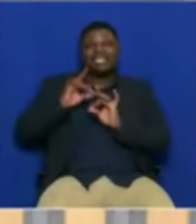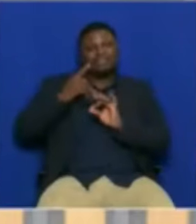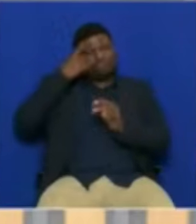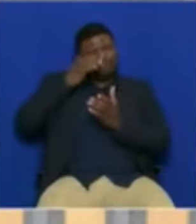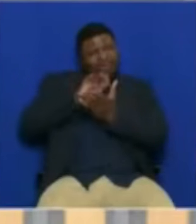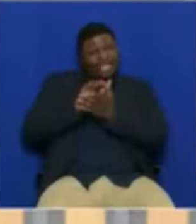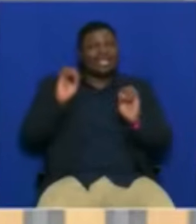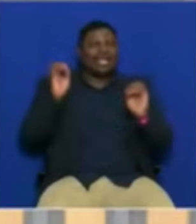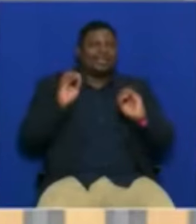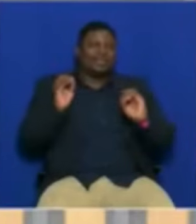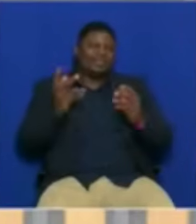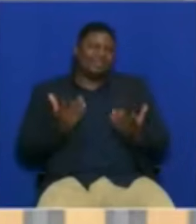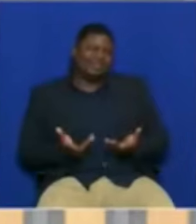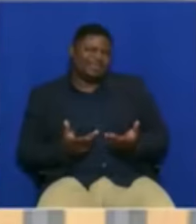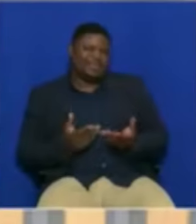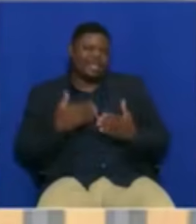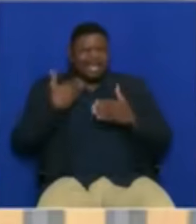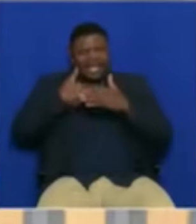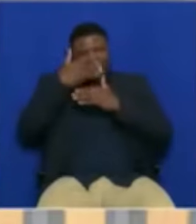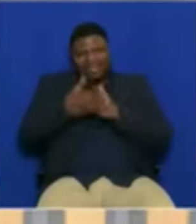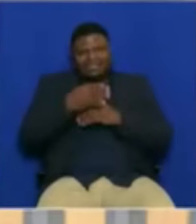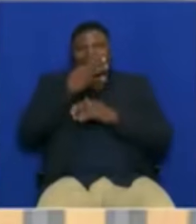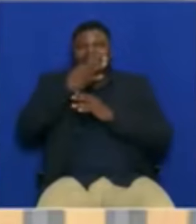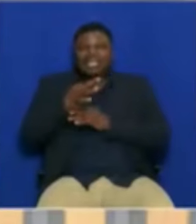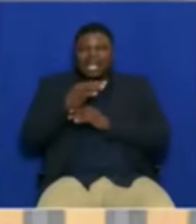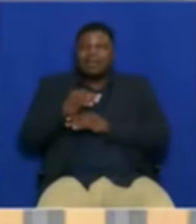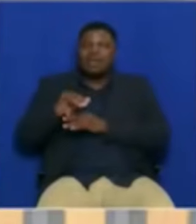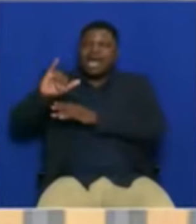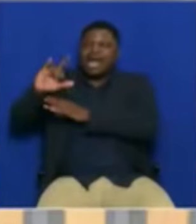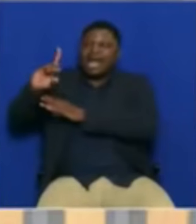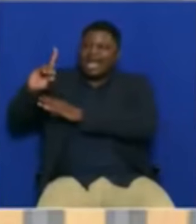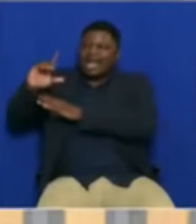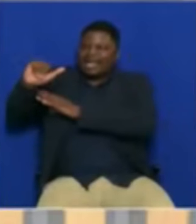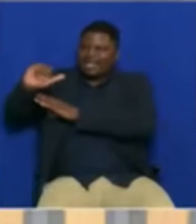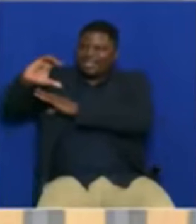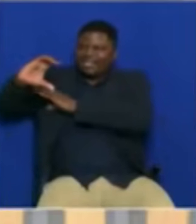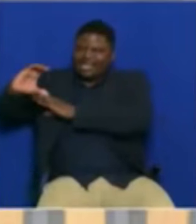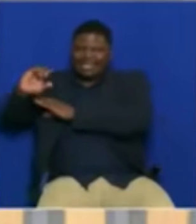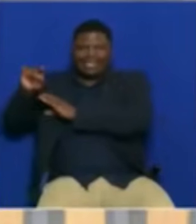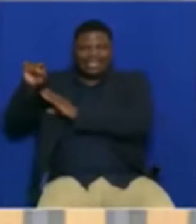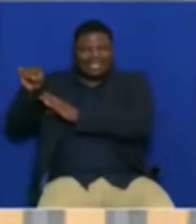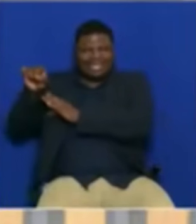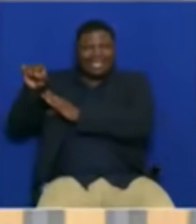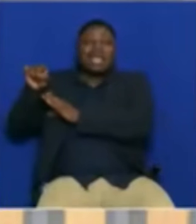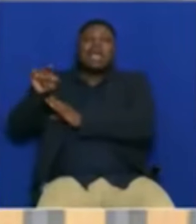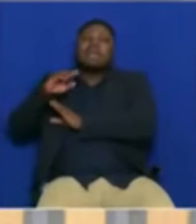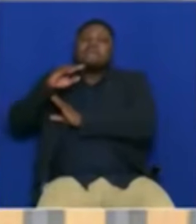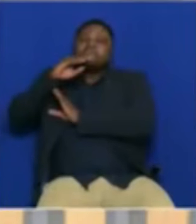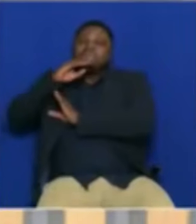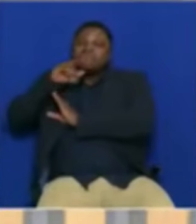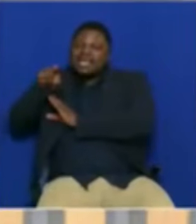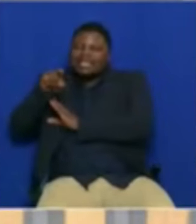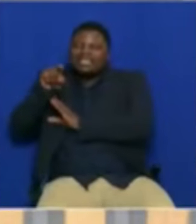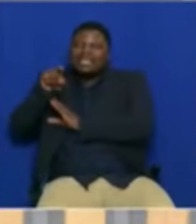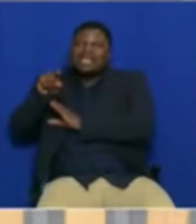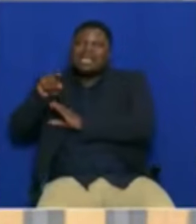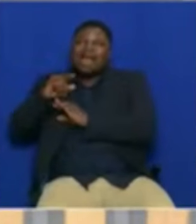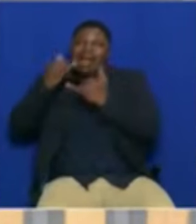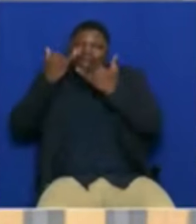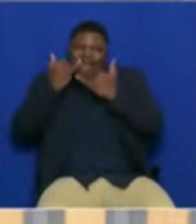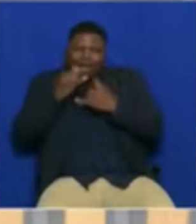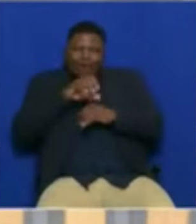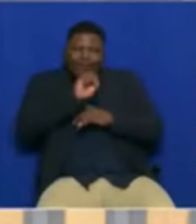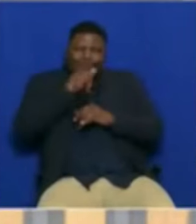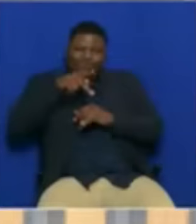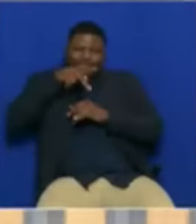arrogate to itself the power to oversee SAPS?